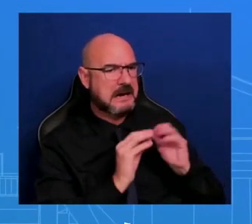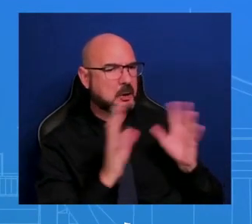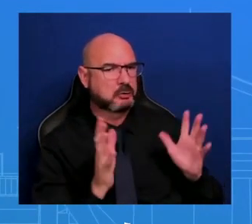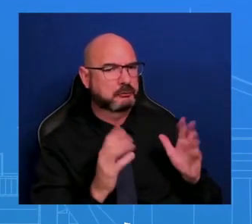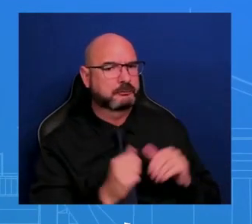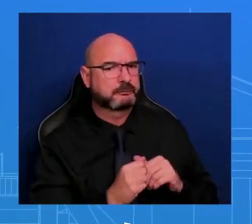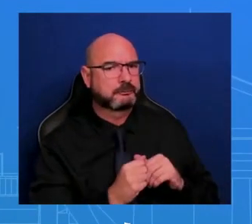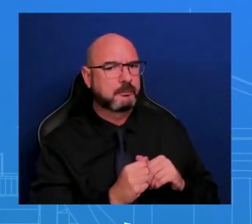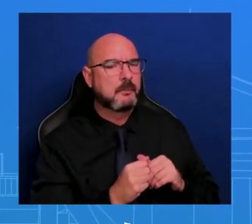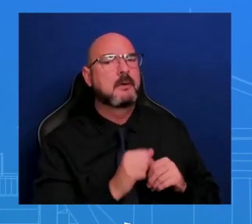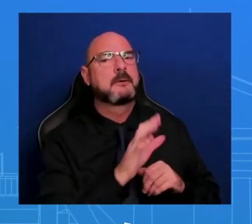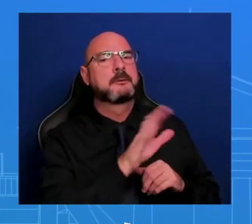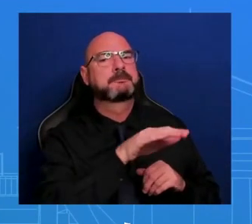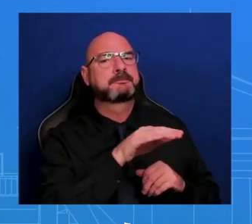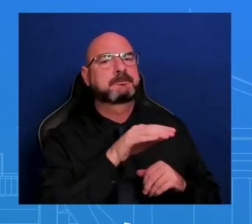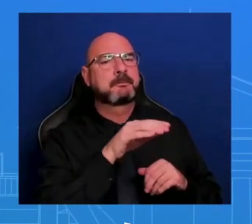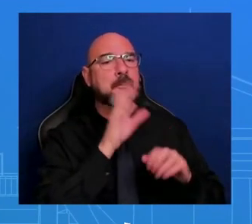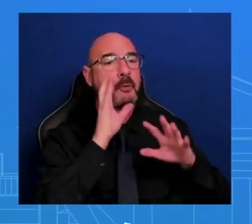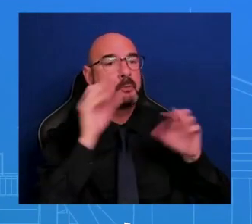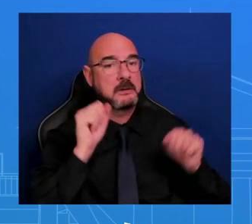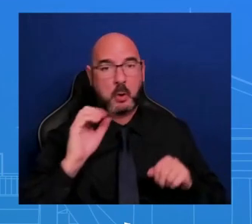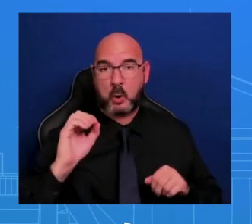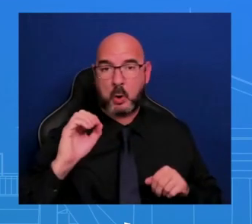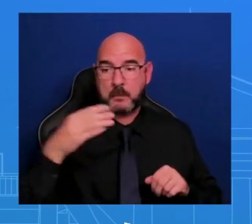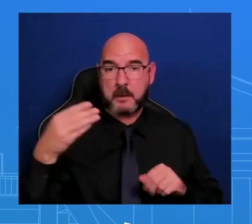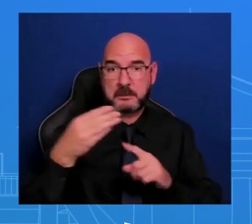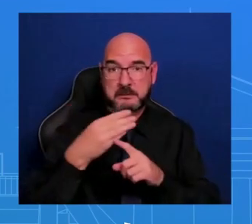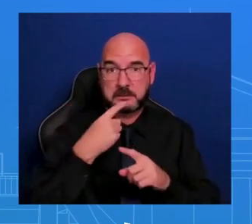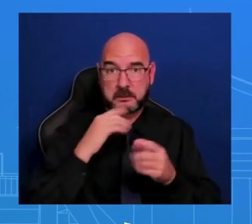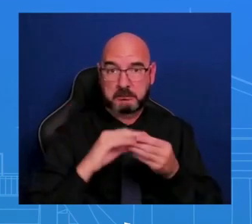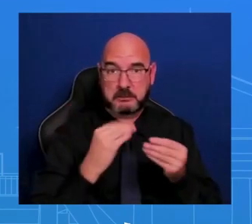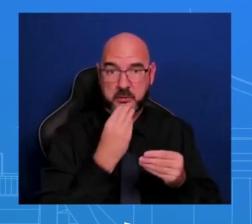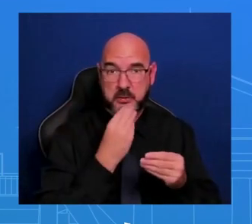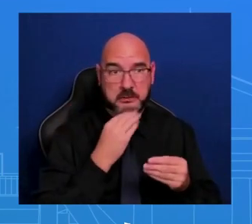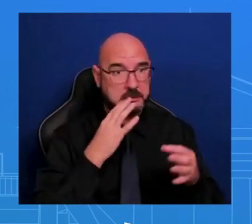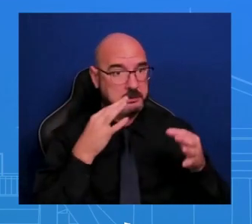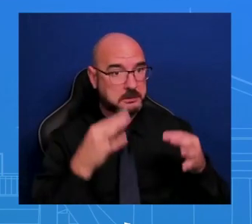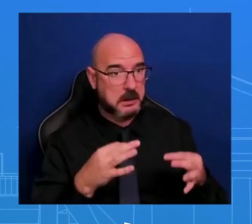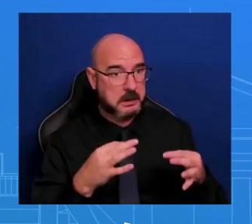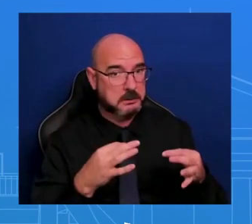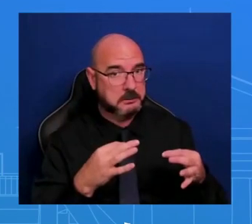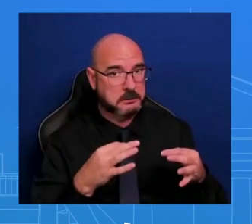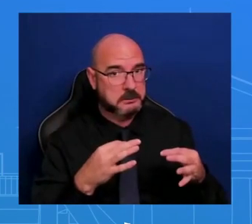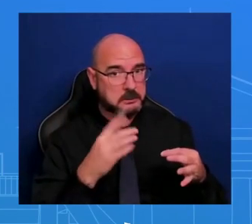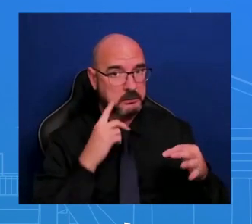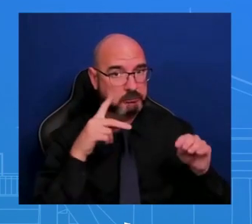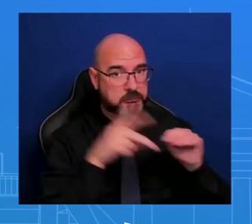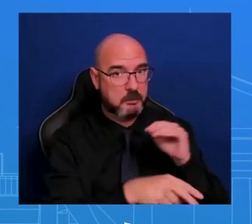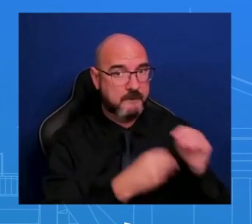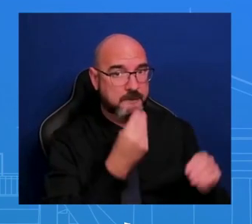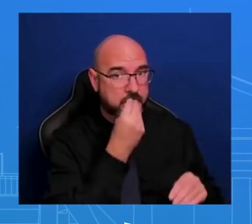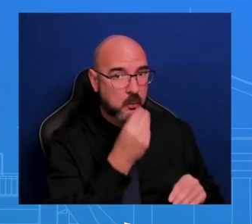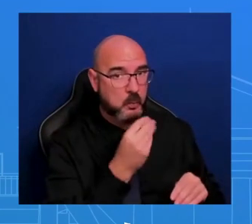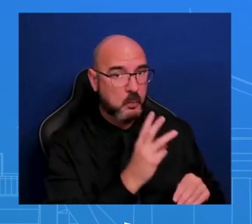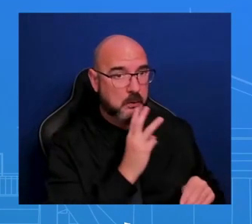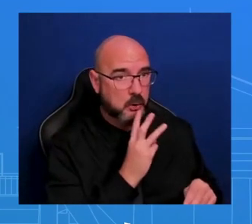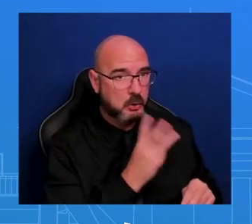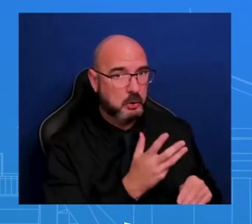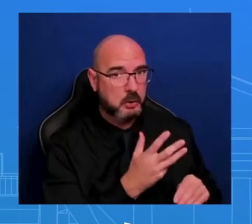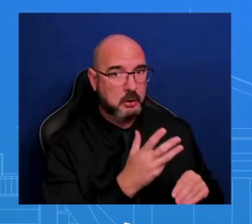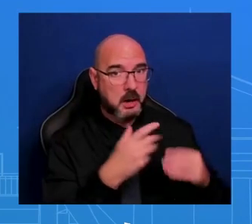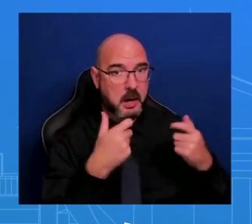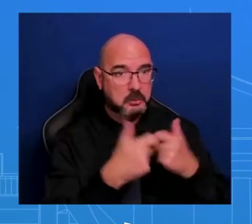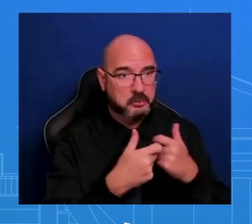decision to cut off food, water, and electricity to a captive civilian population has the potential to erode